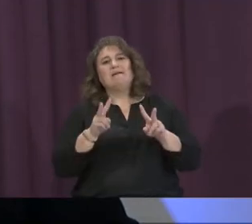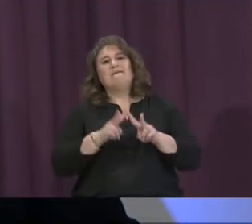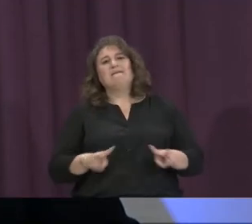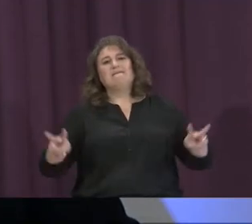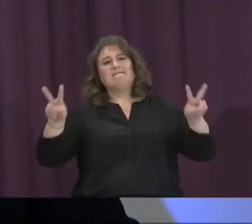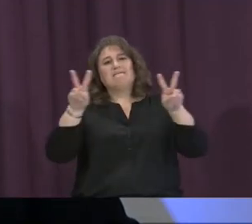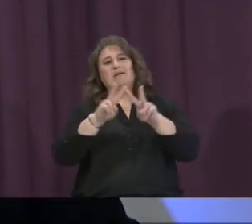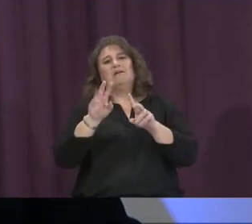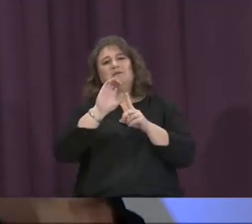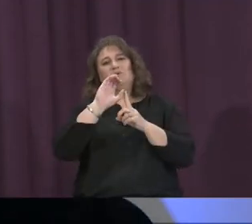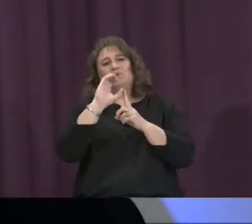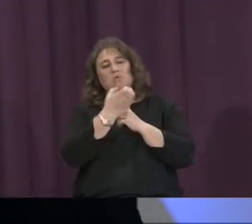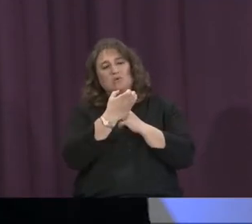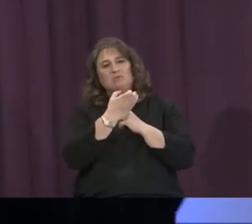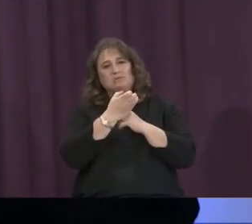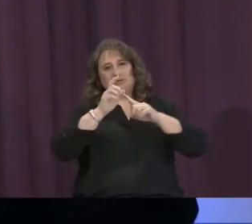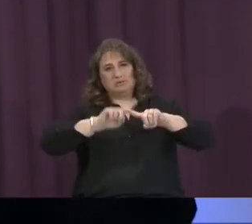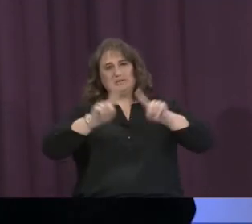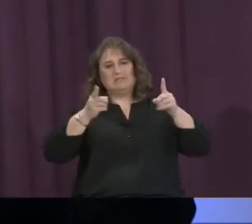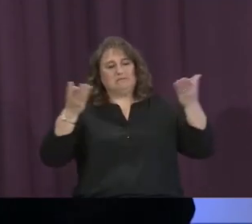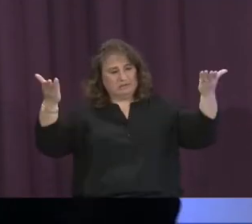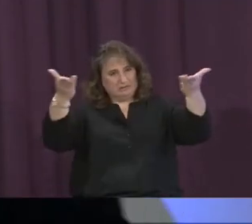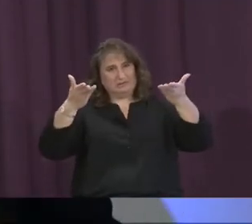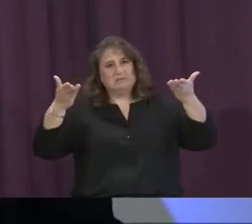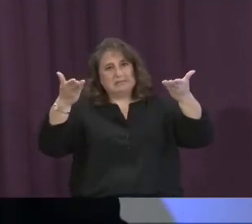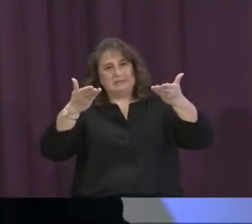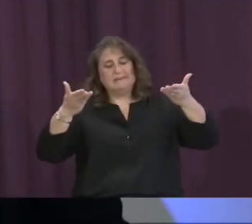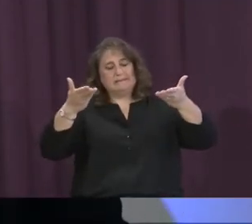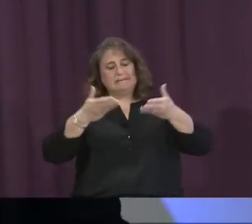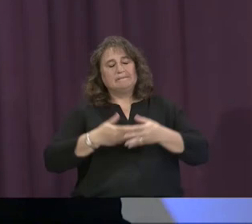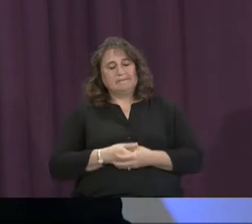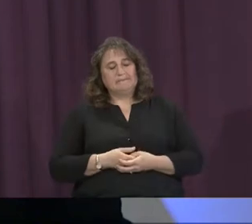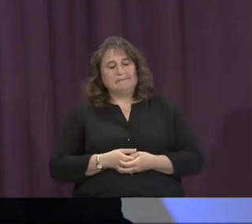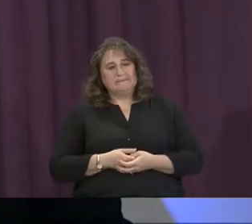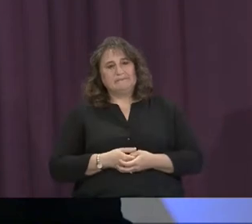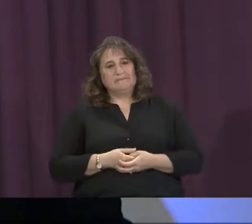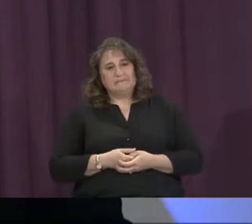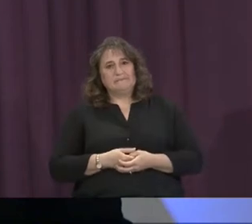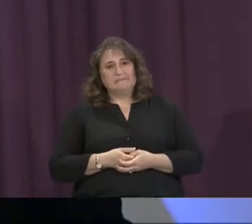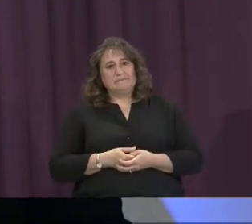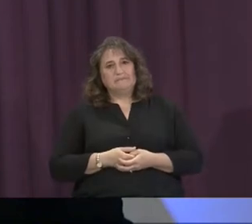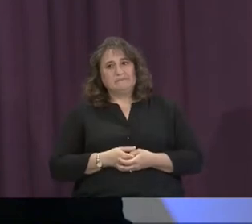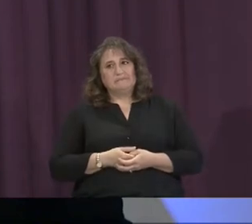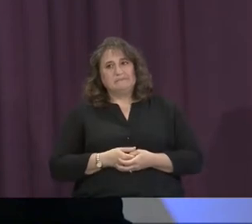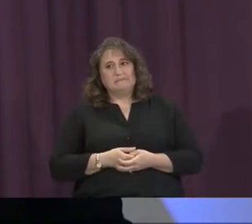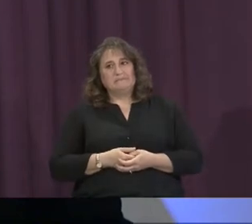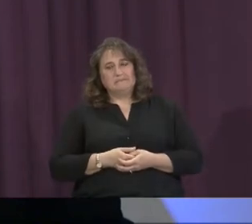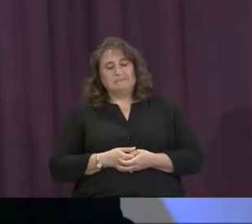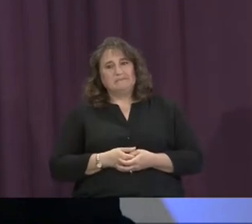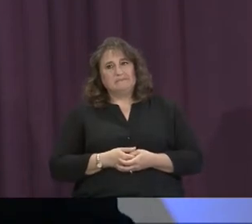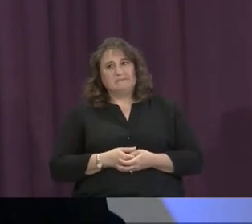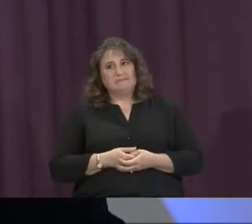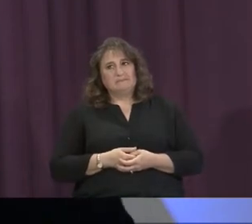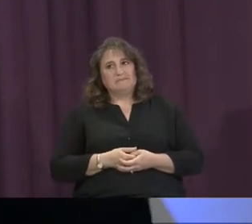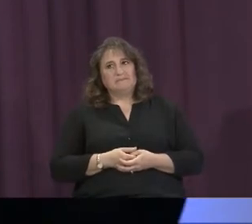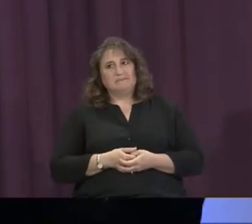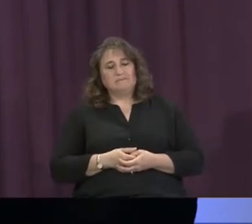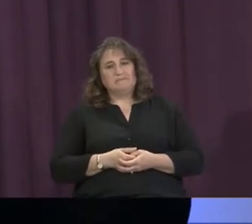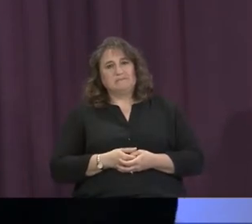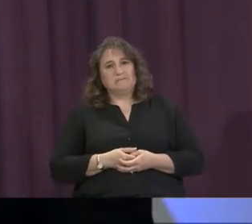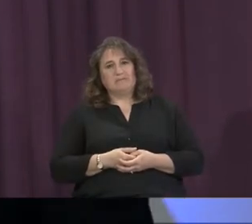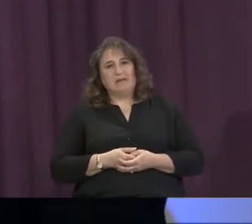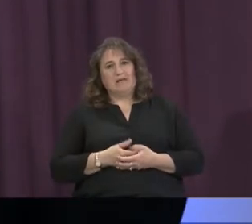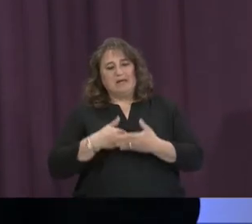cultural differences around us. And, and, um, you know, just within a, within a